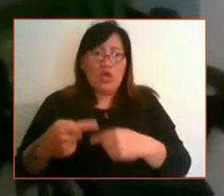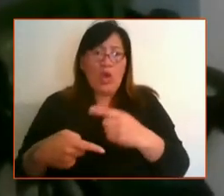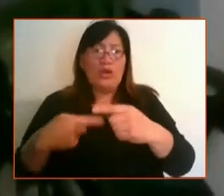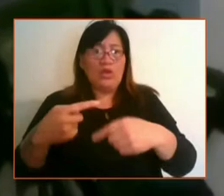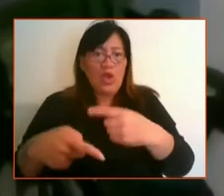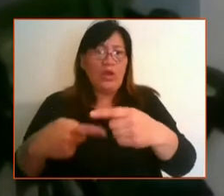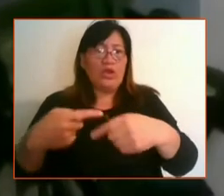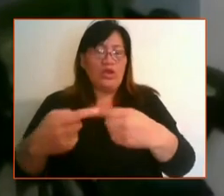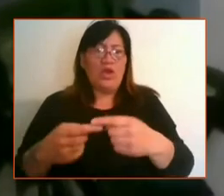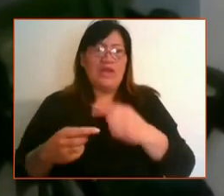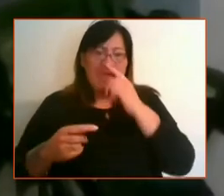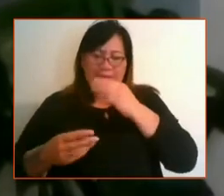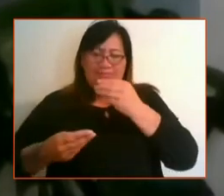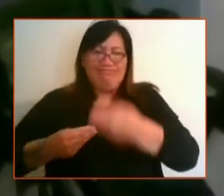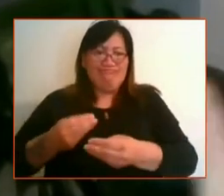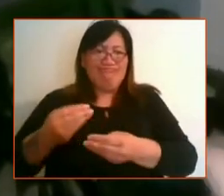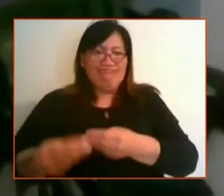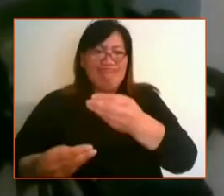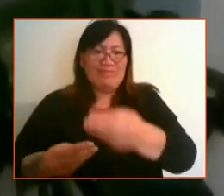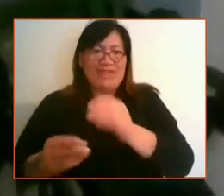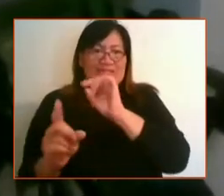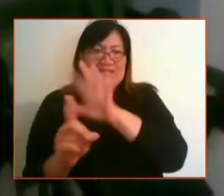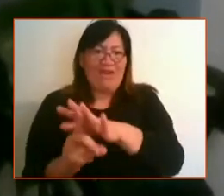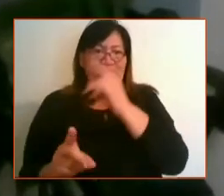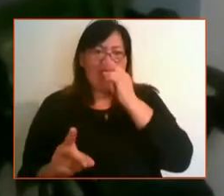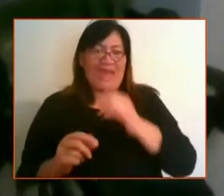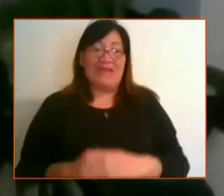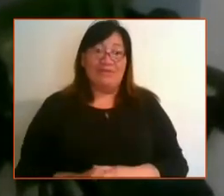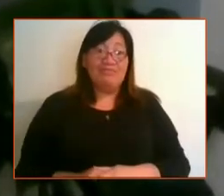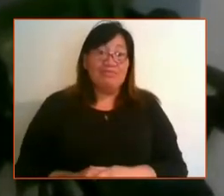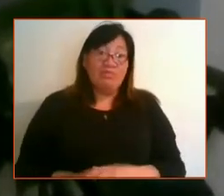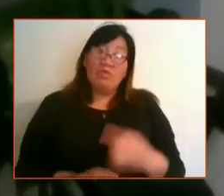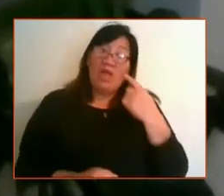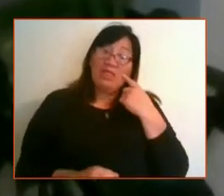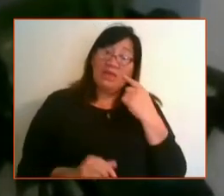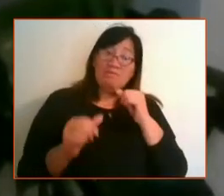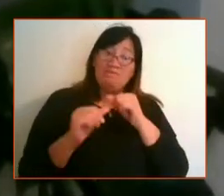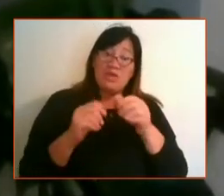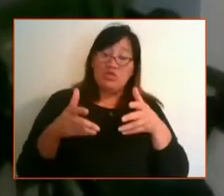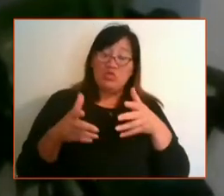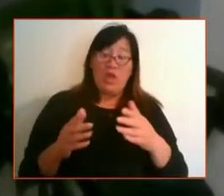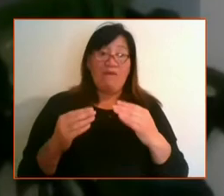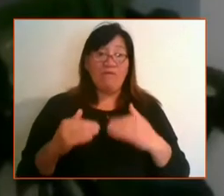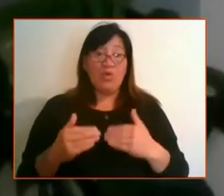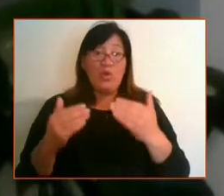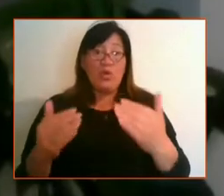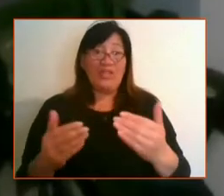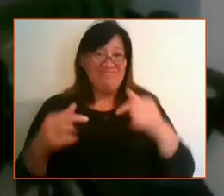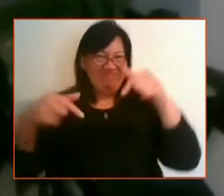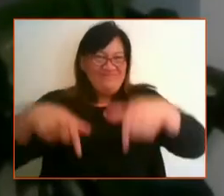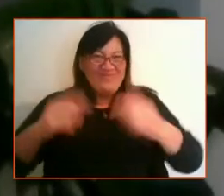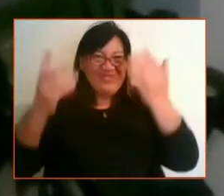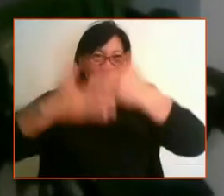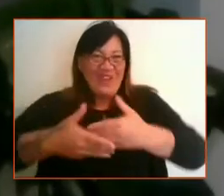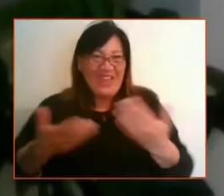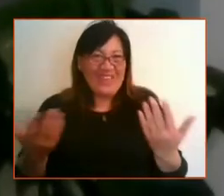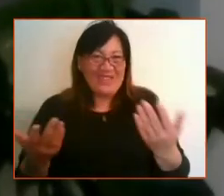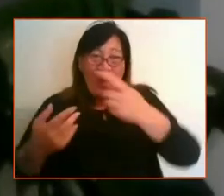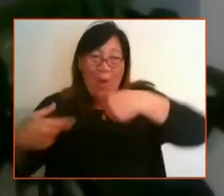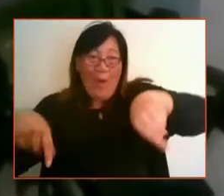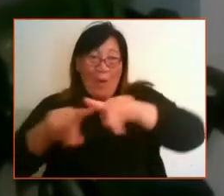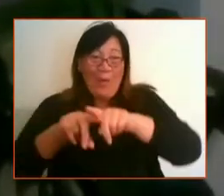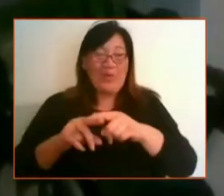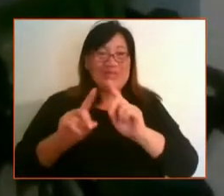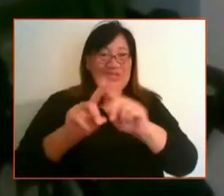unto itself. So I actually think that the best pathway forward is right here tonight. We get all of the political